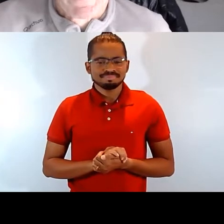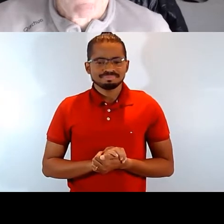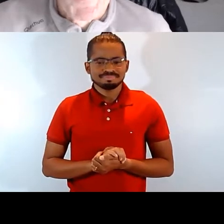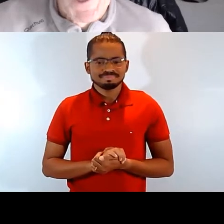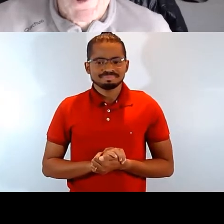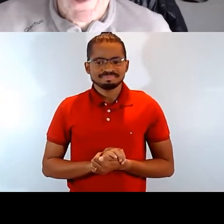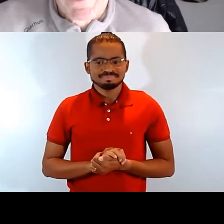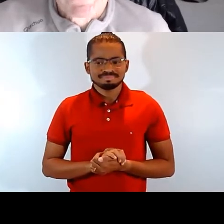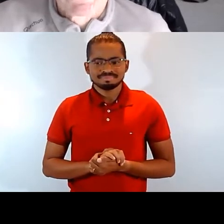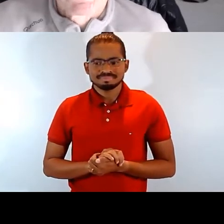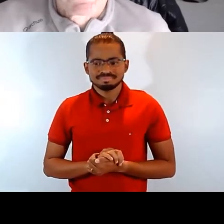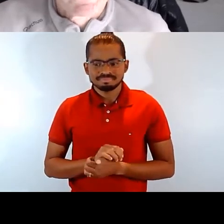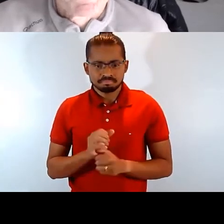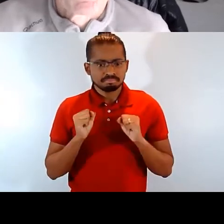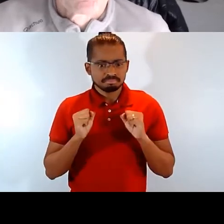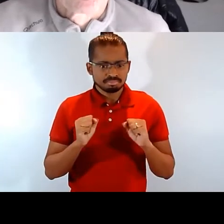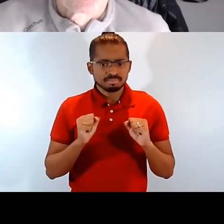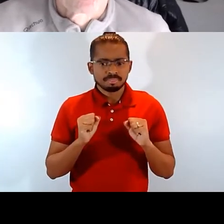Could I have the next slide?